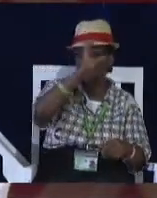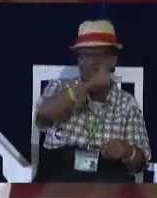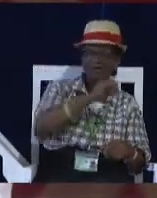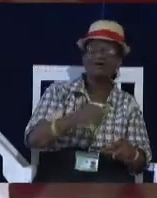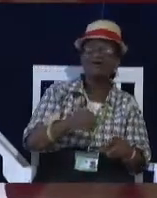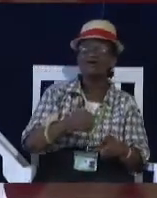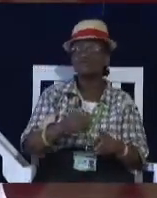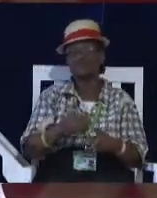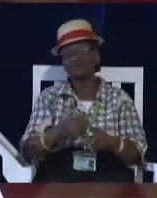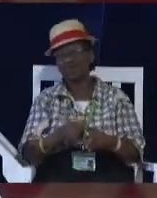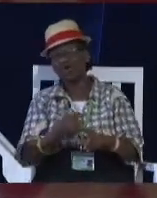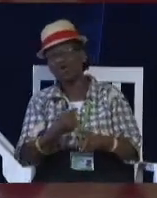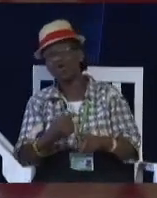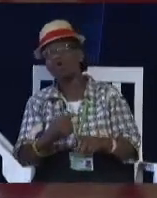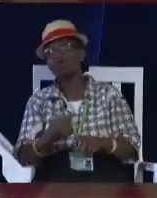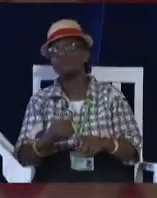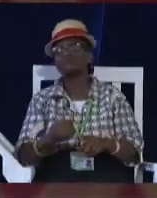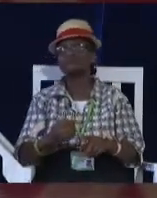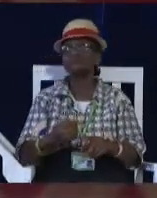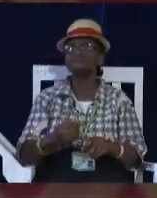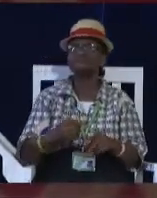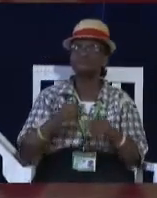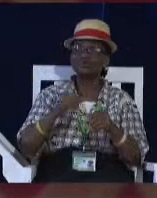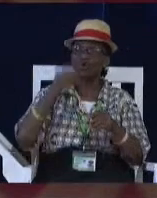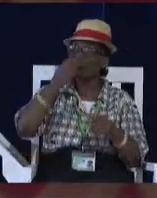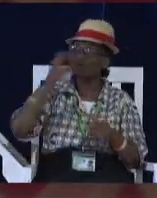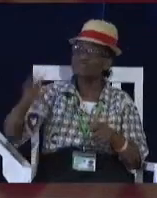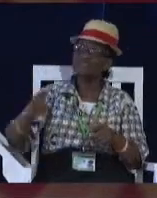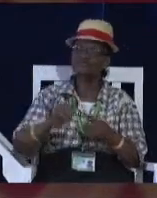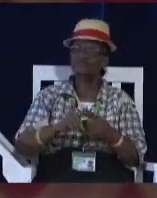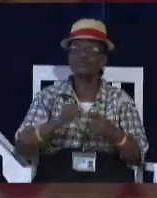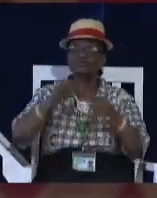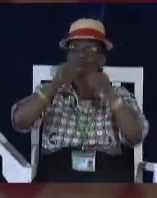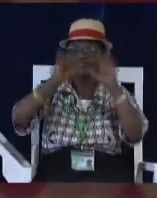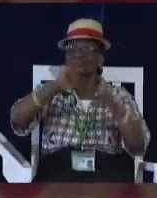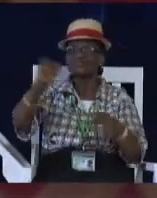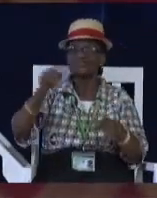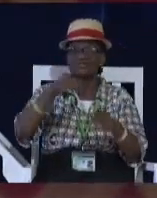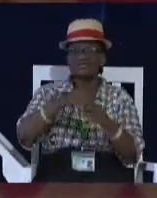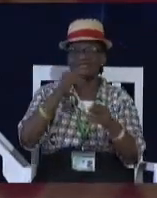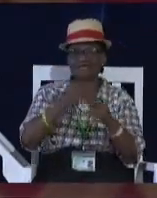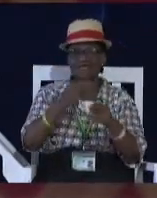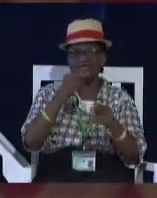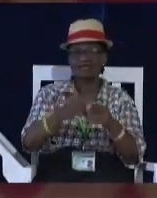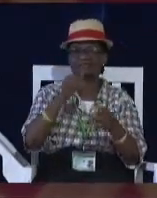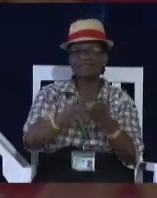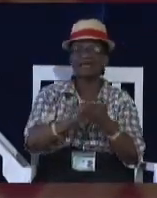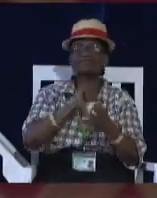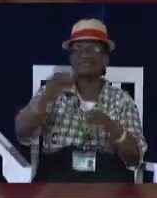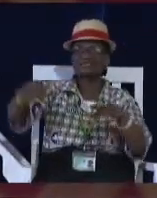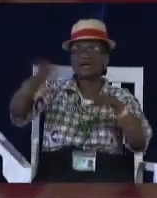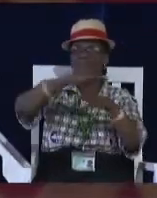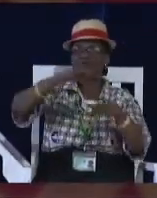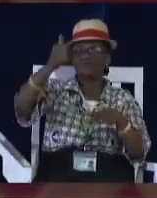to blessings. In the name that's above every other name,